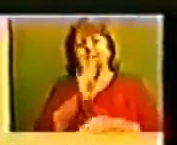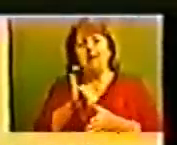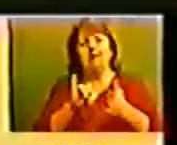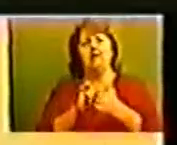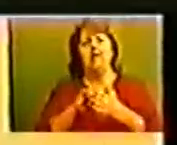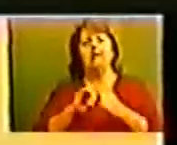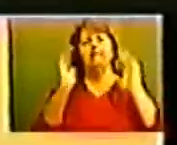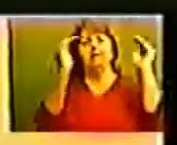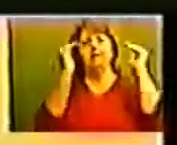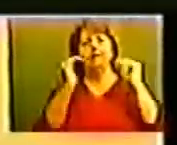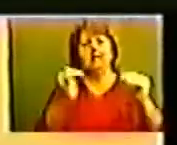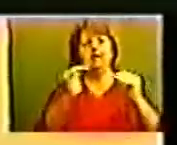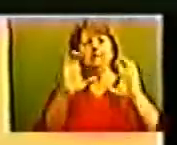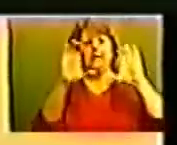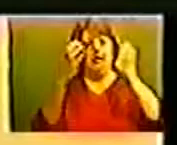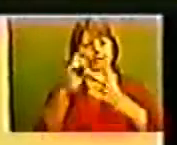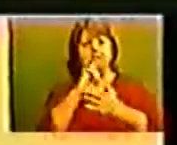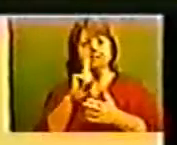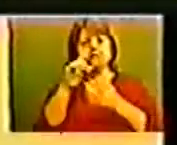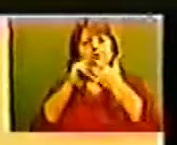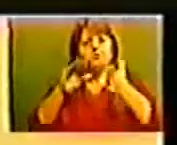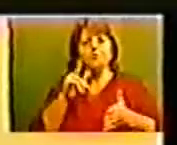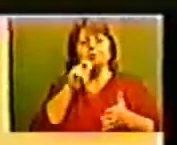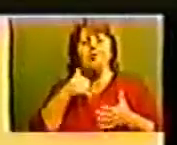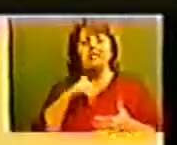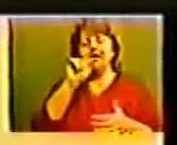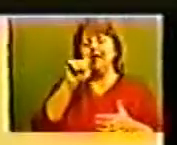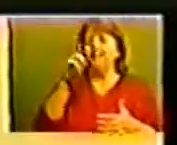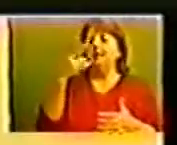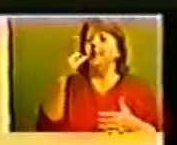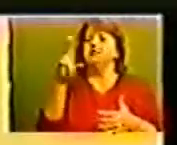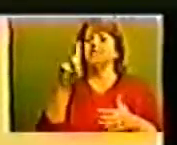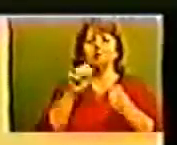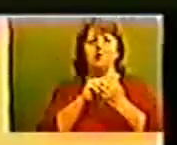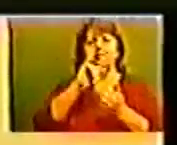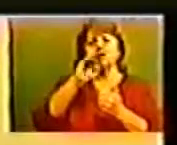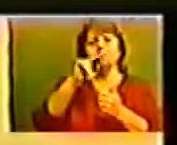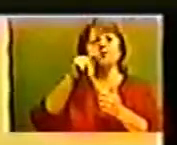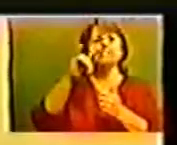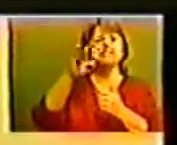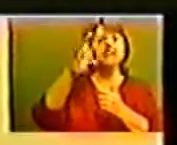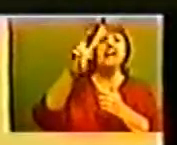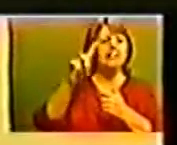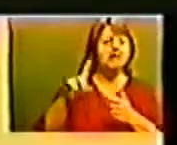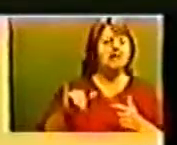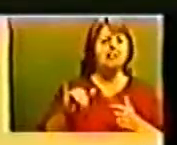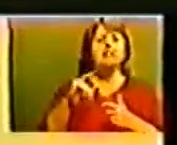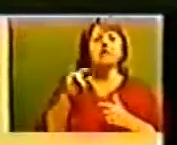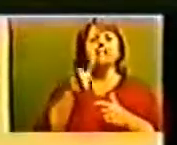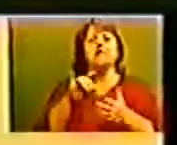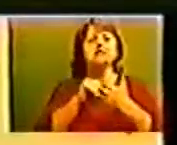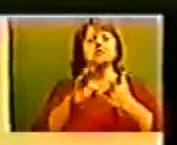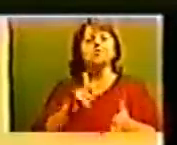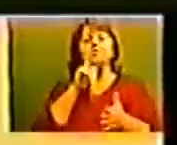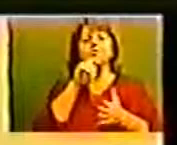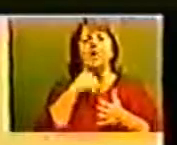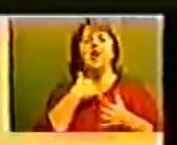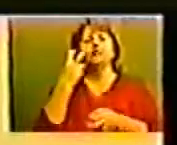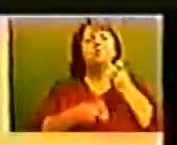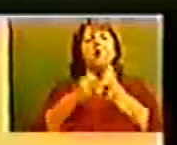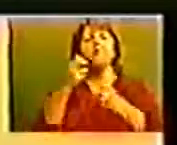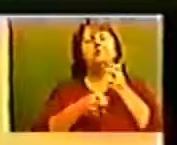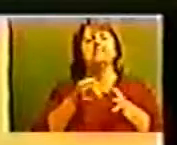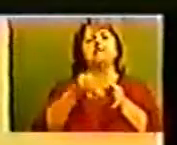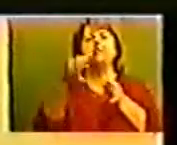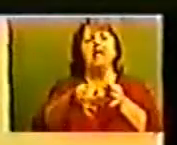The next category is a student who has ADHD with impulsivity. This is a student who has trouble delaying